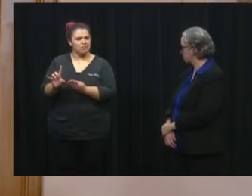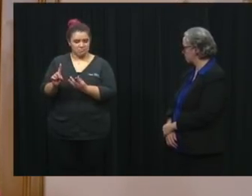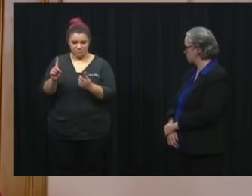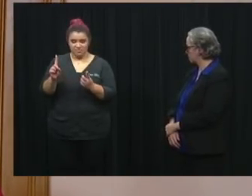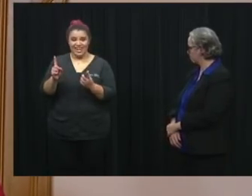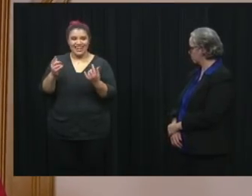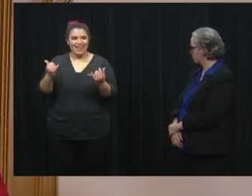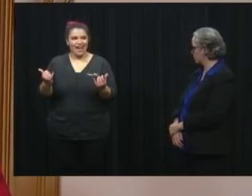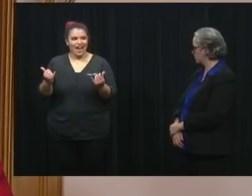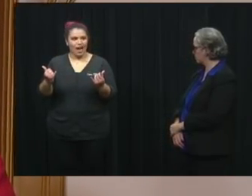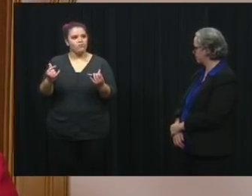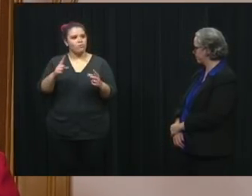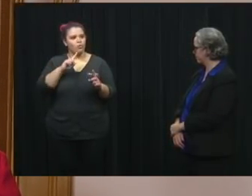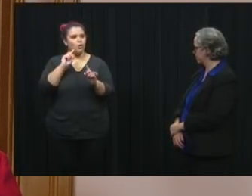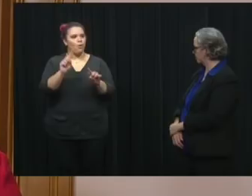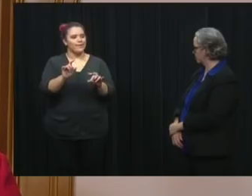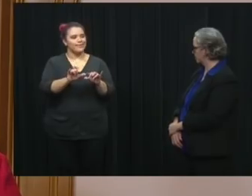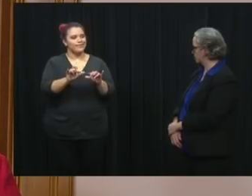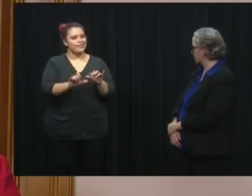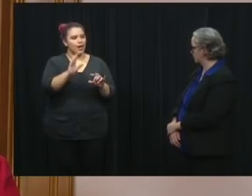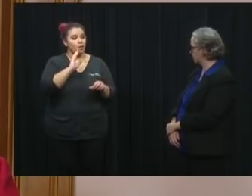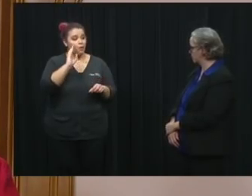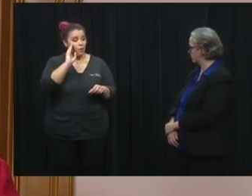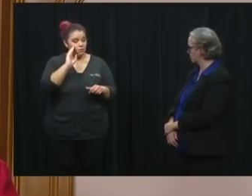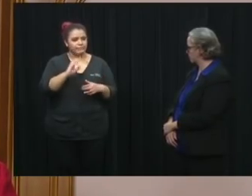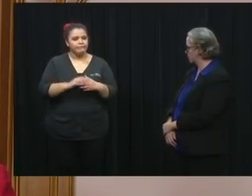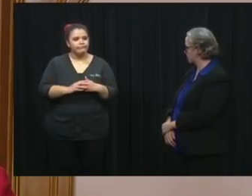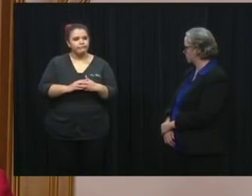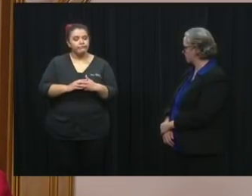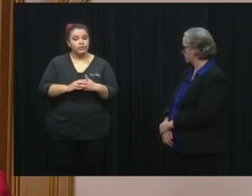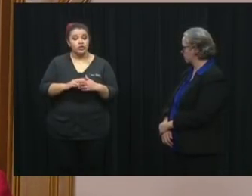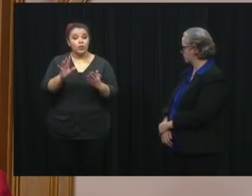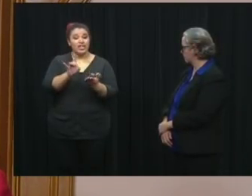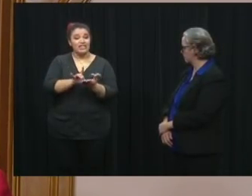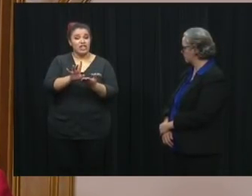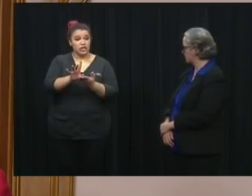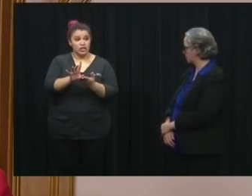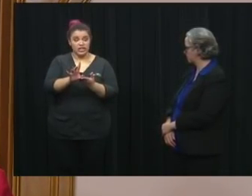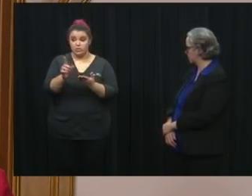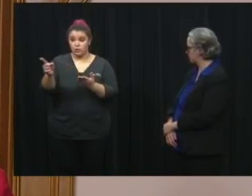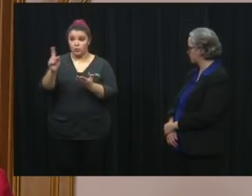you given any more thought to calling for a moratorium on evictions?